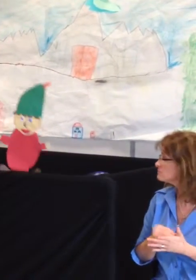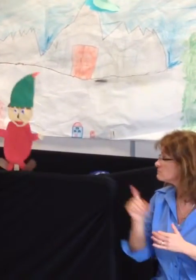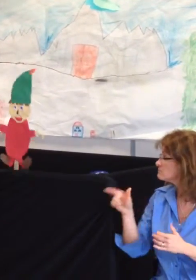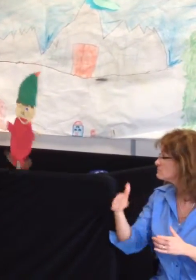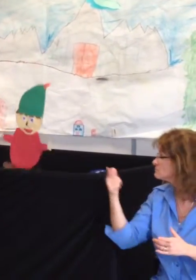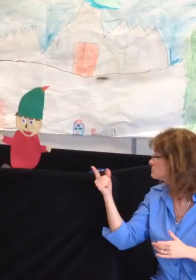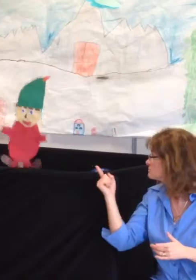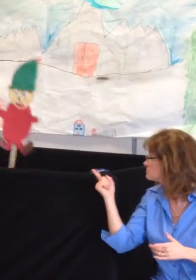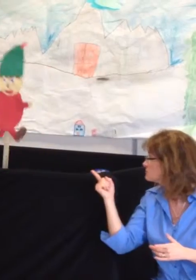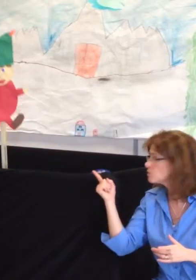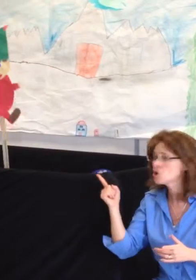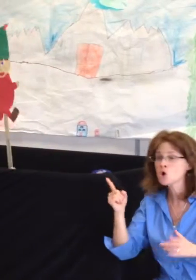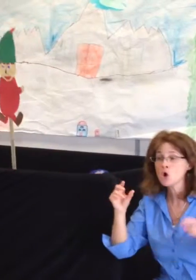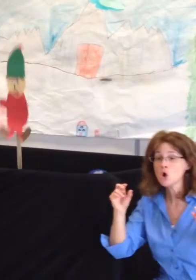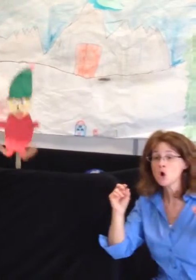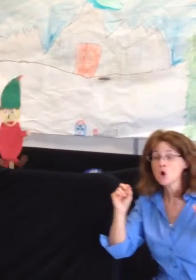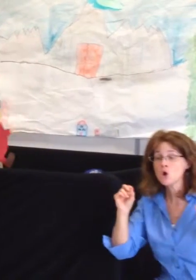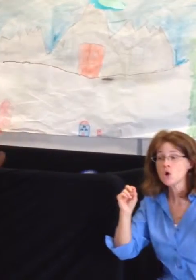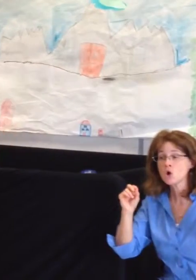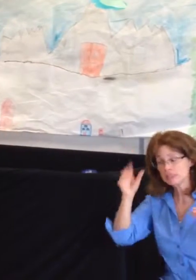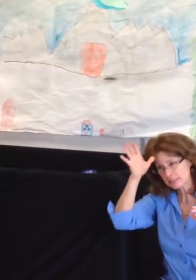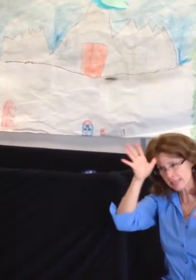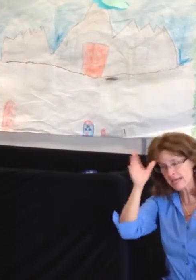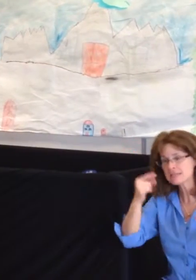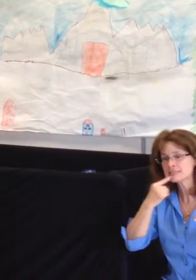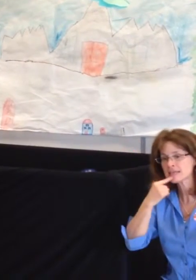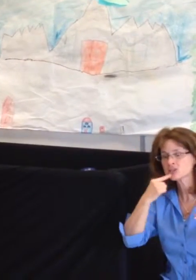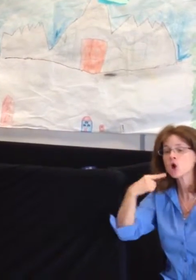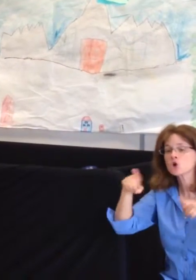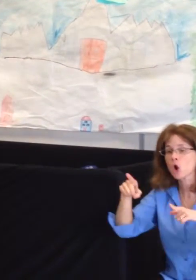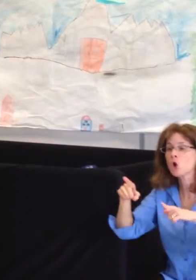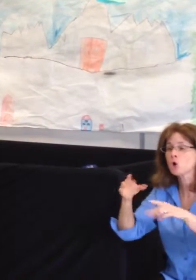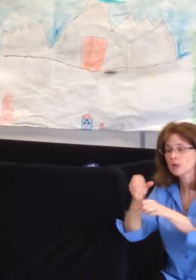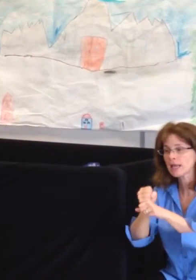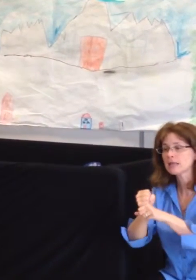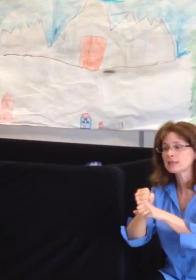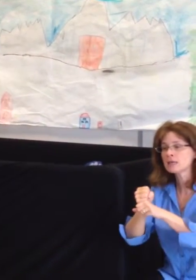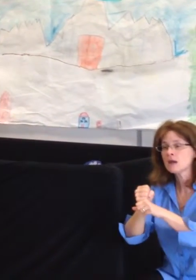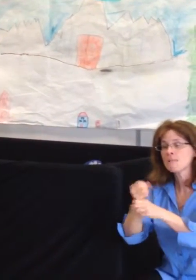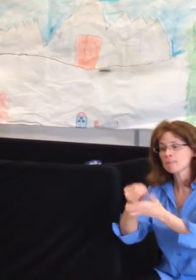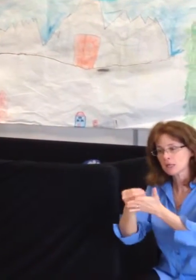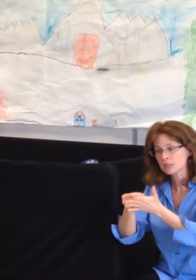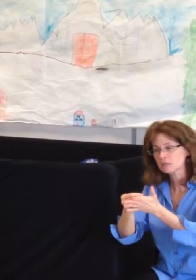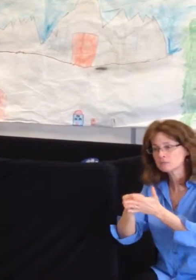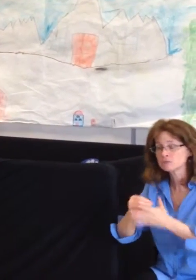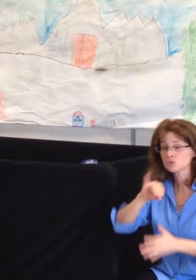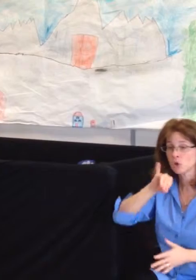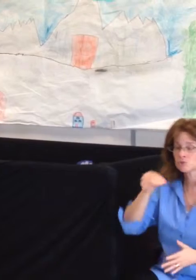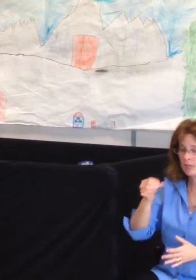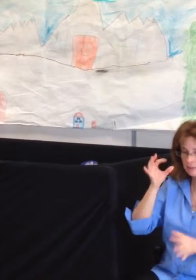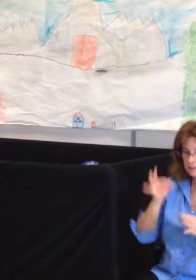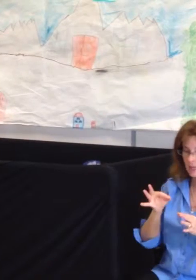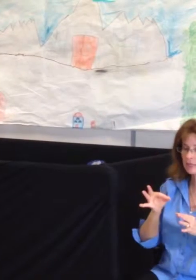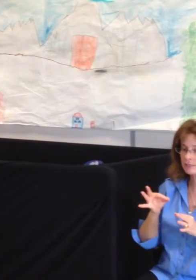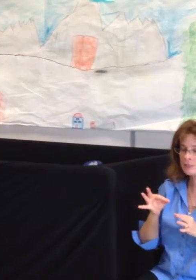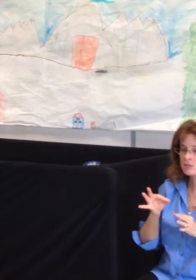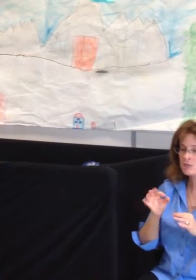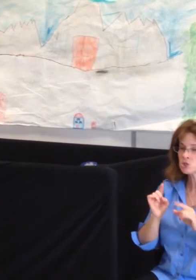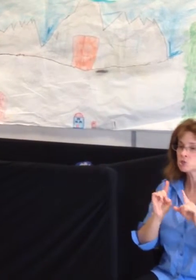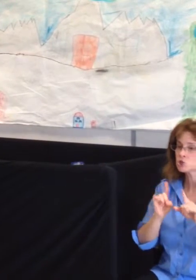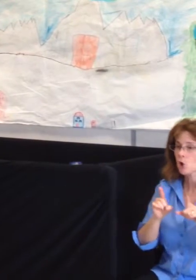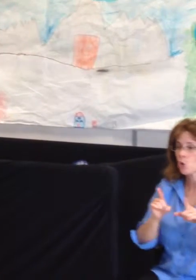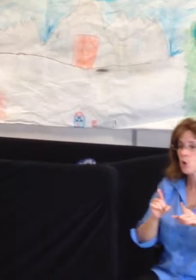Okay. So Jack took the beans, took the cow into town,